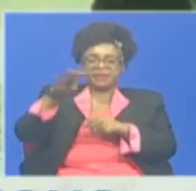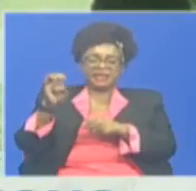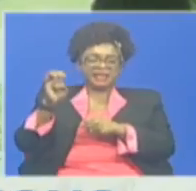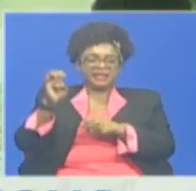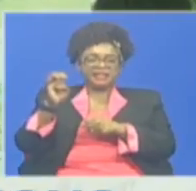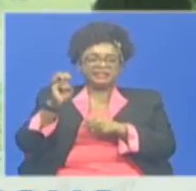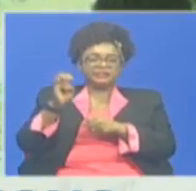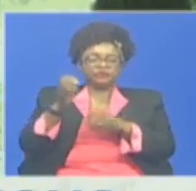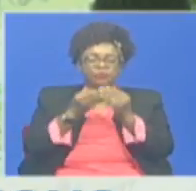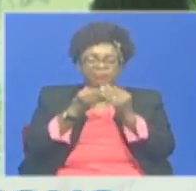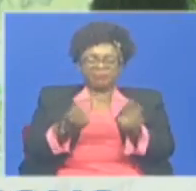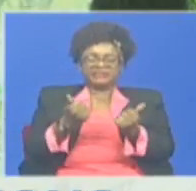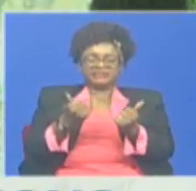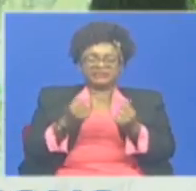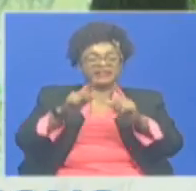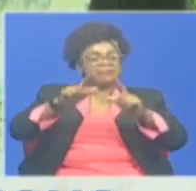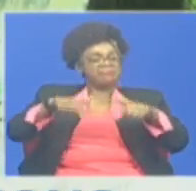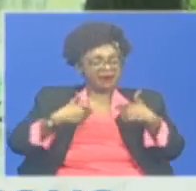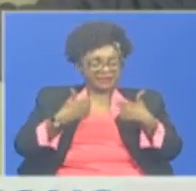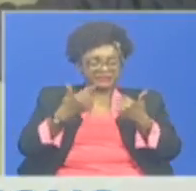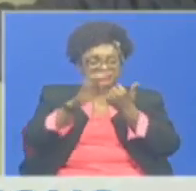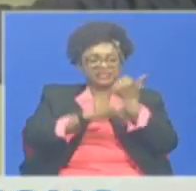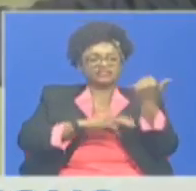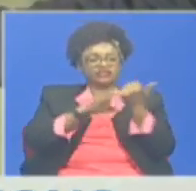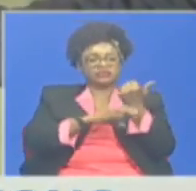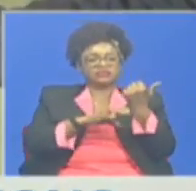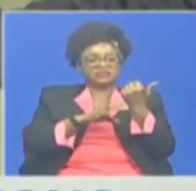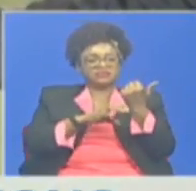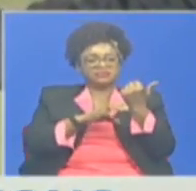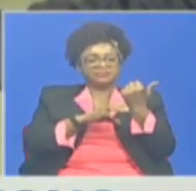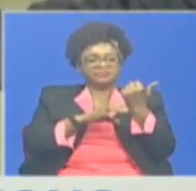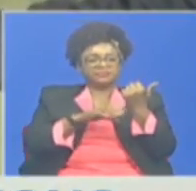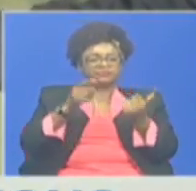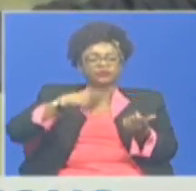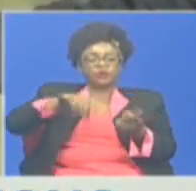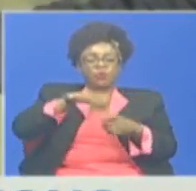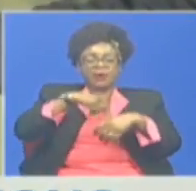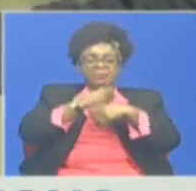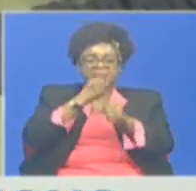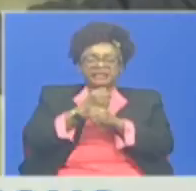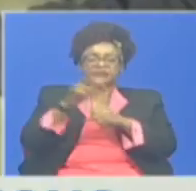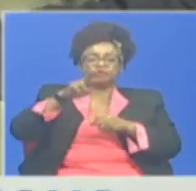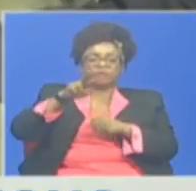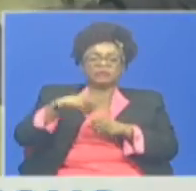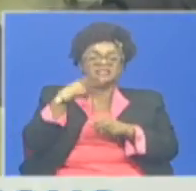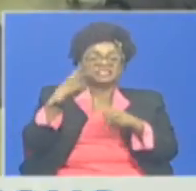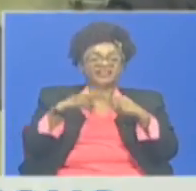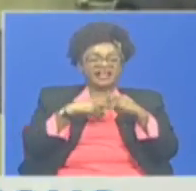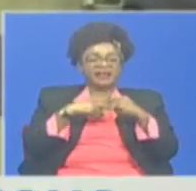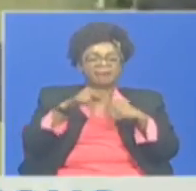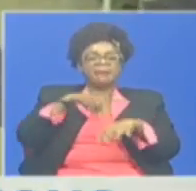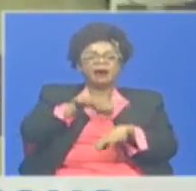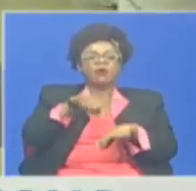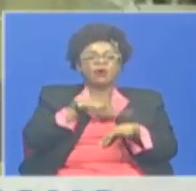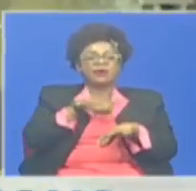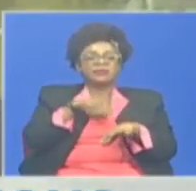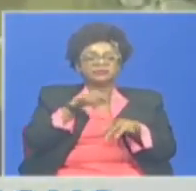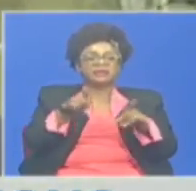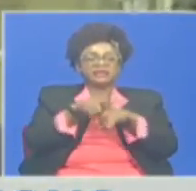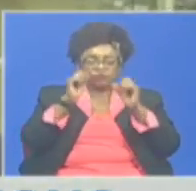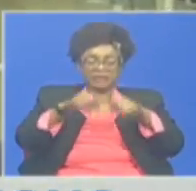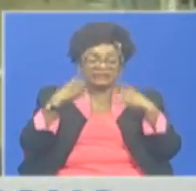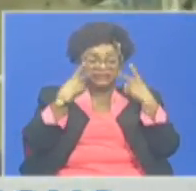to meet the growing demand in the country. We are able to do 2,700 pieces per hour, as you can see on the board